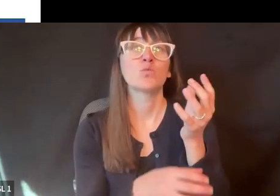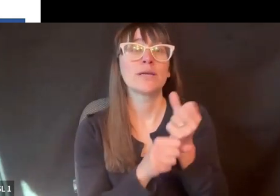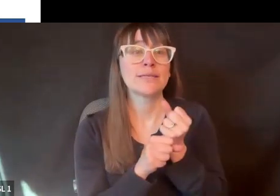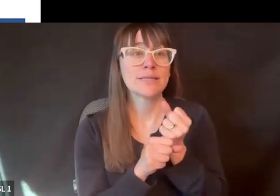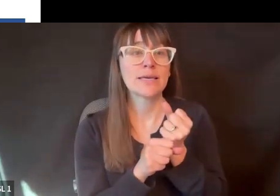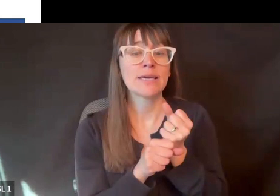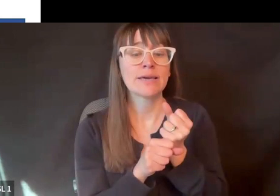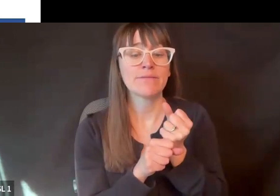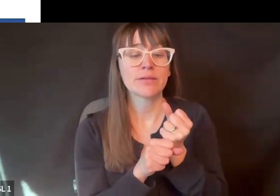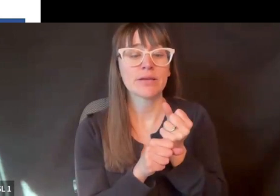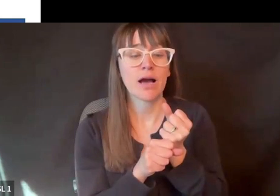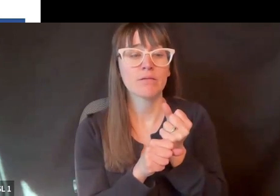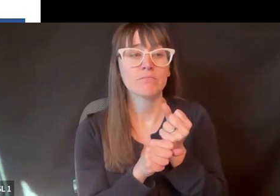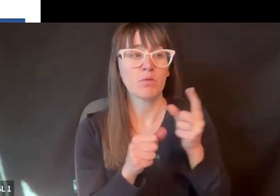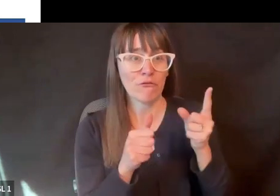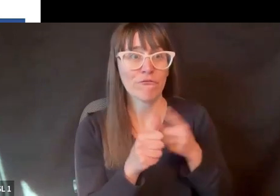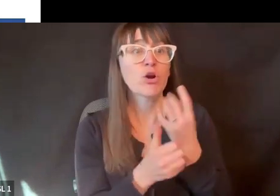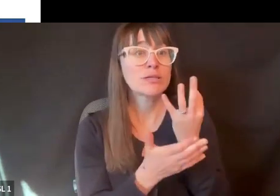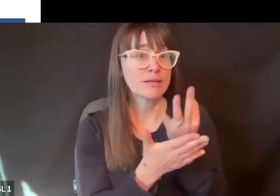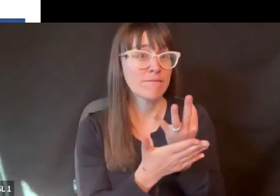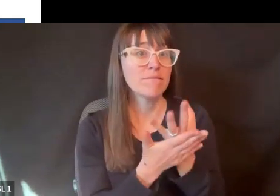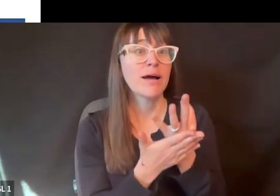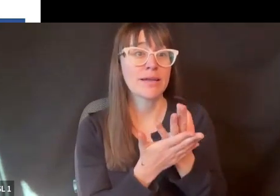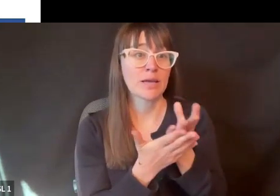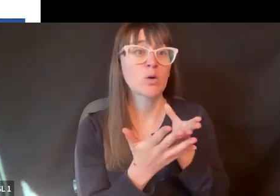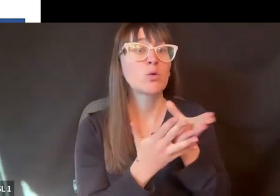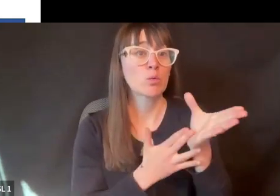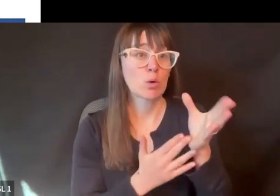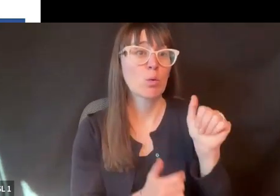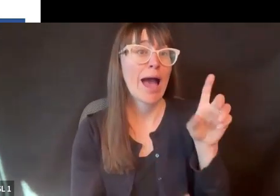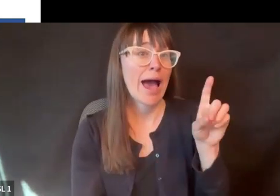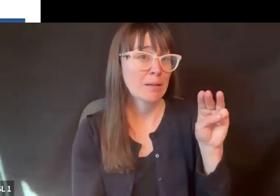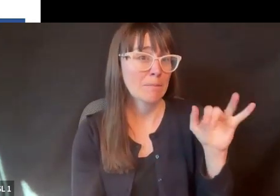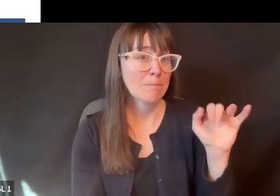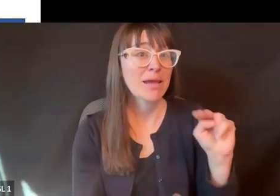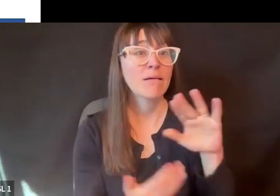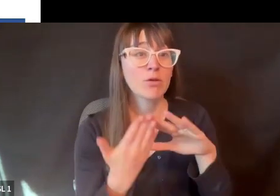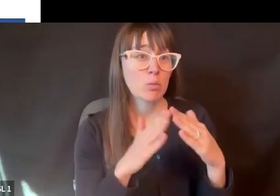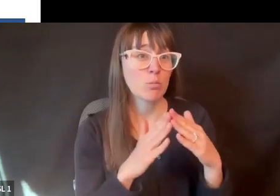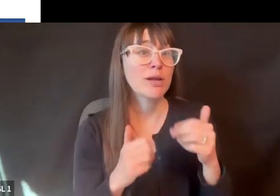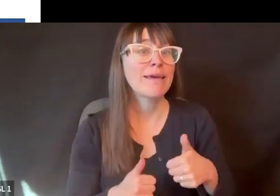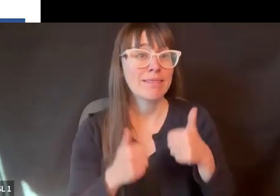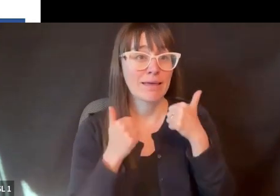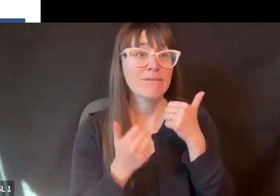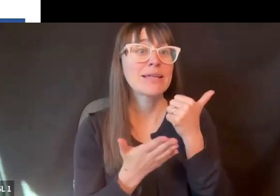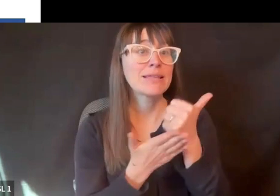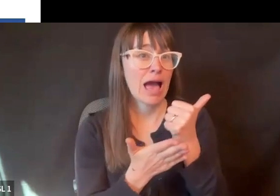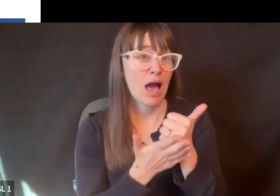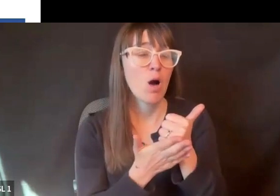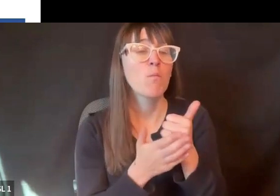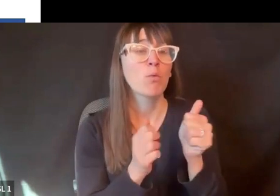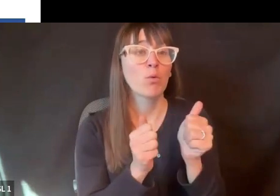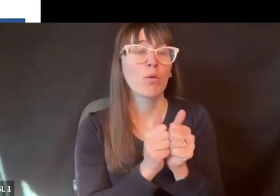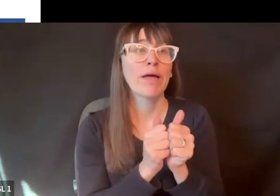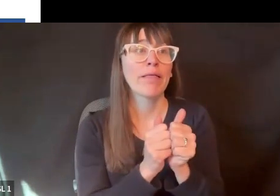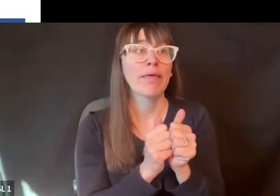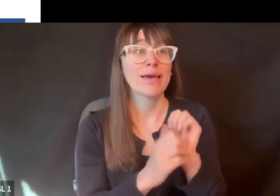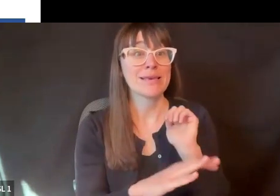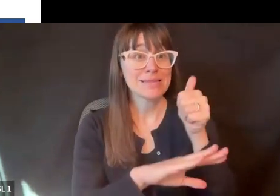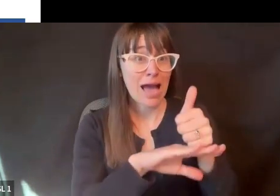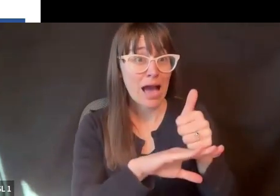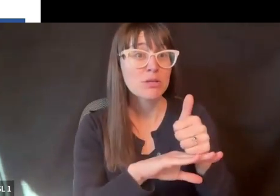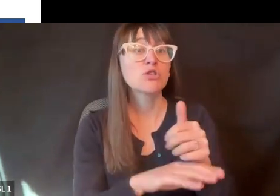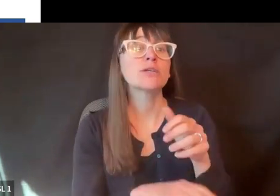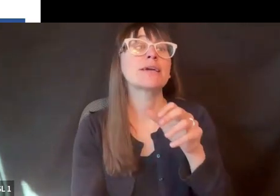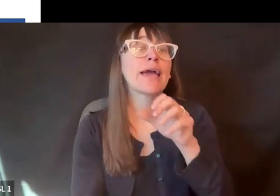California received some of the first funding through the Administration of Community Living to help with the